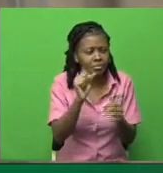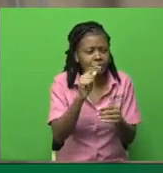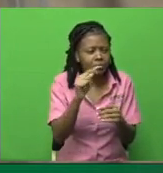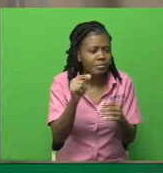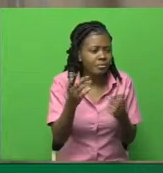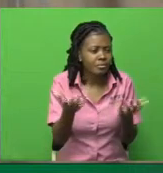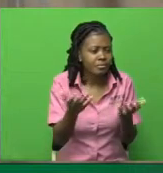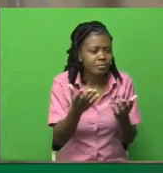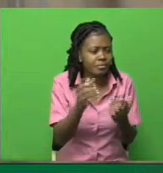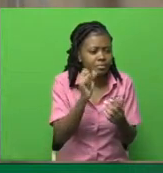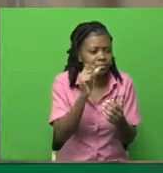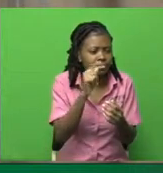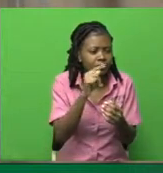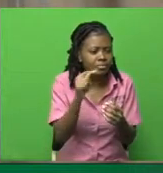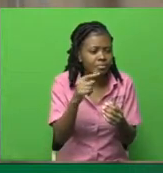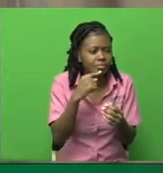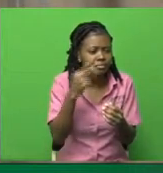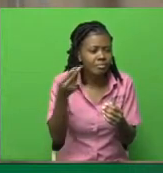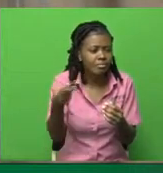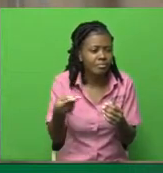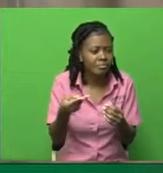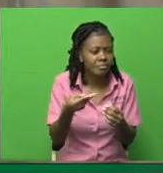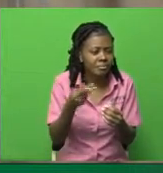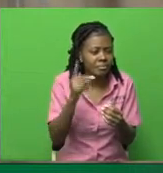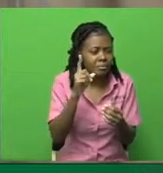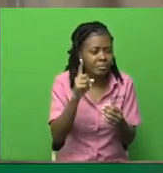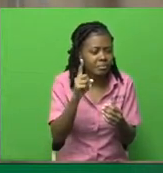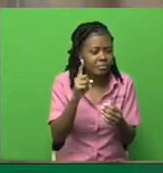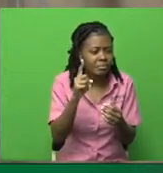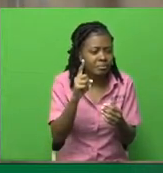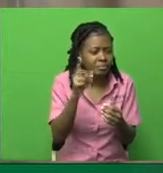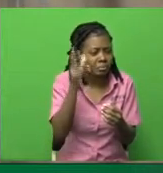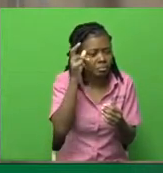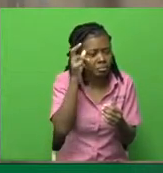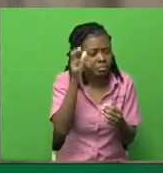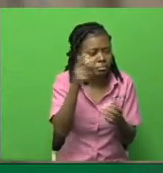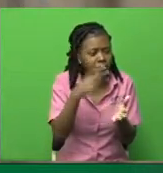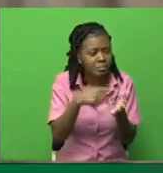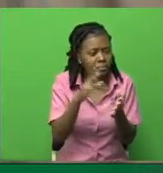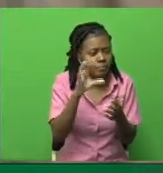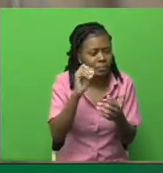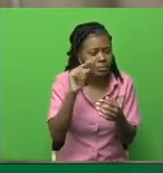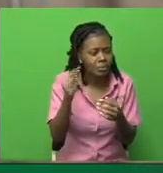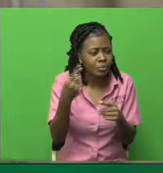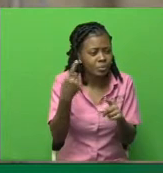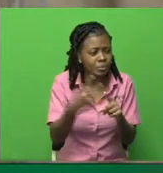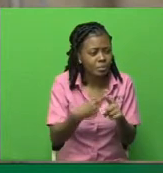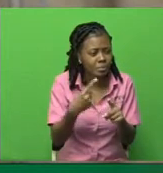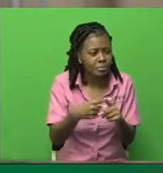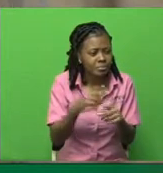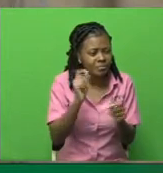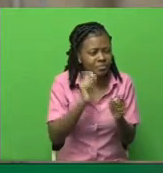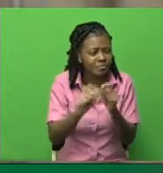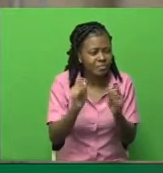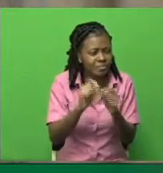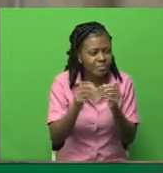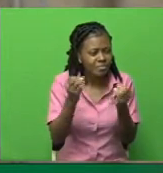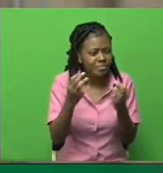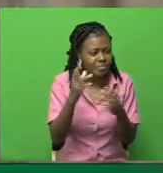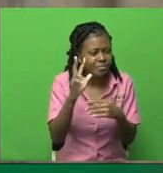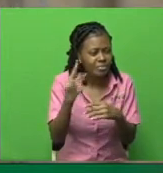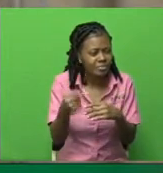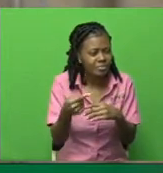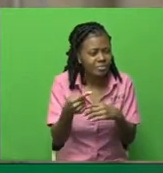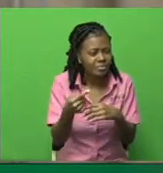hired a spin doctor paying them fifty thousand dollars a month while you have sent home over 3